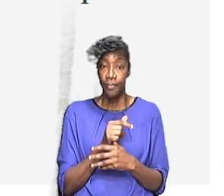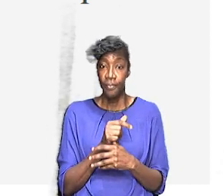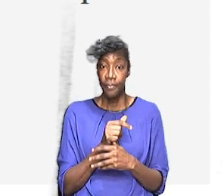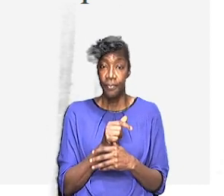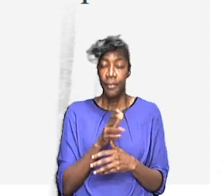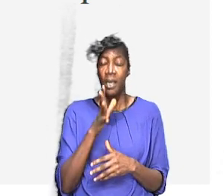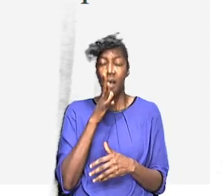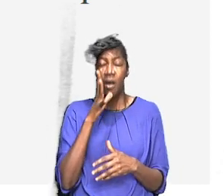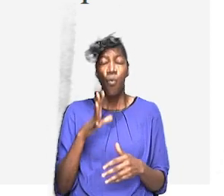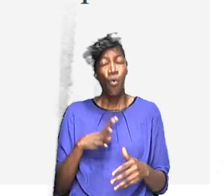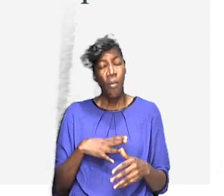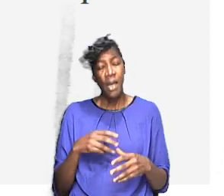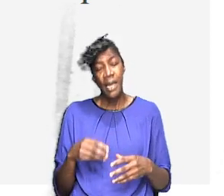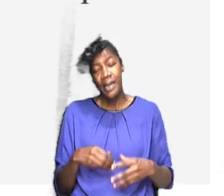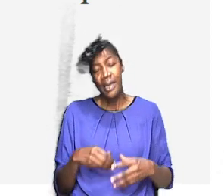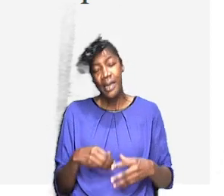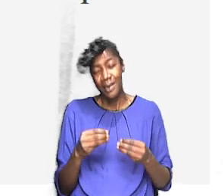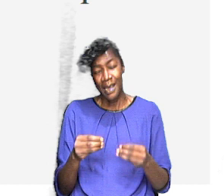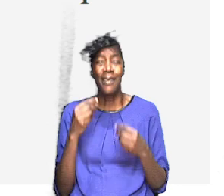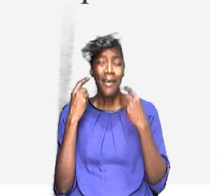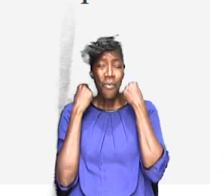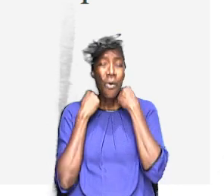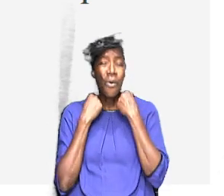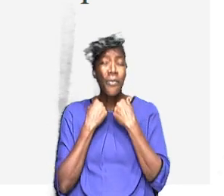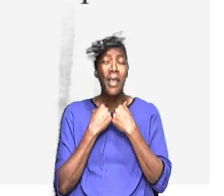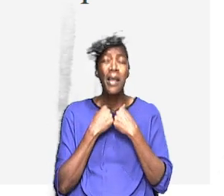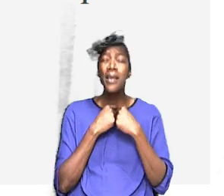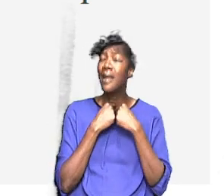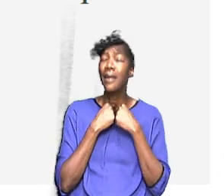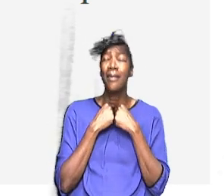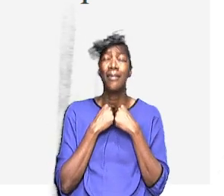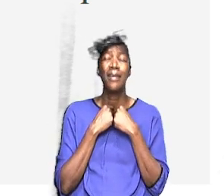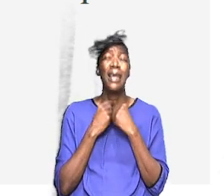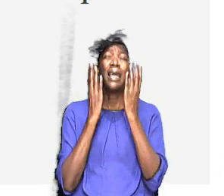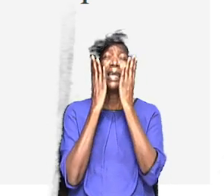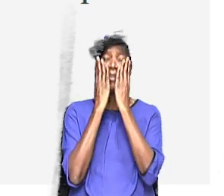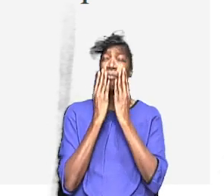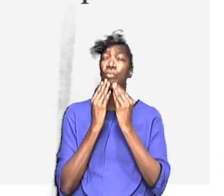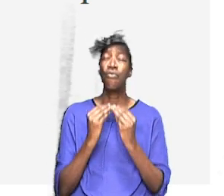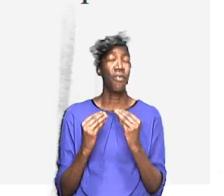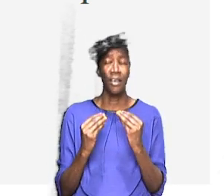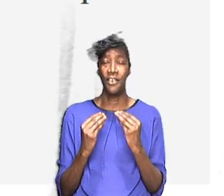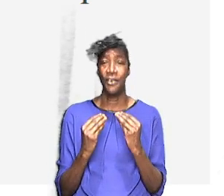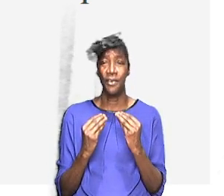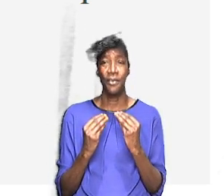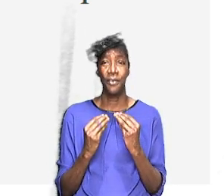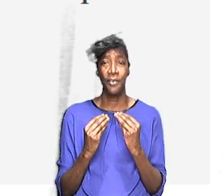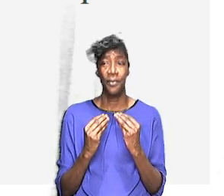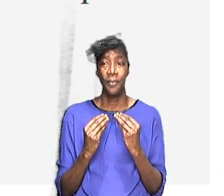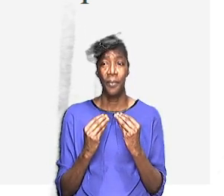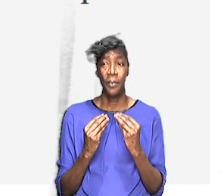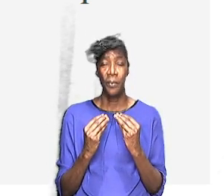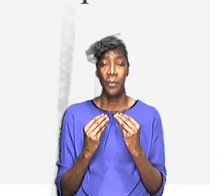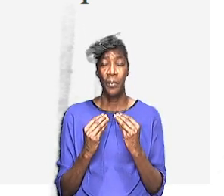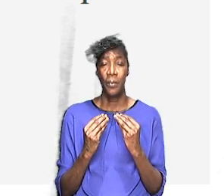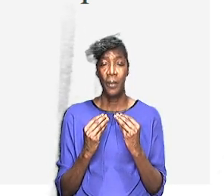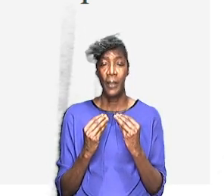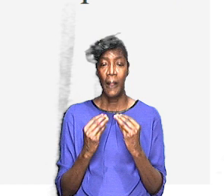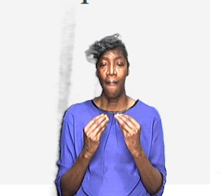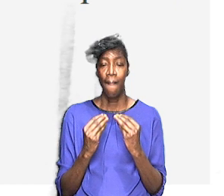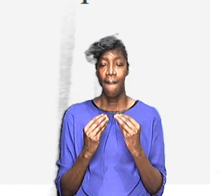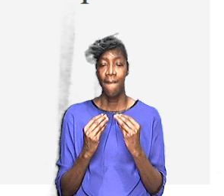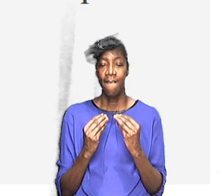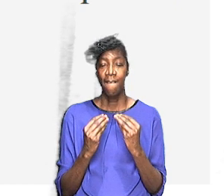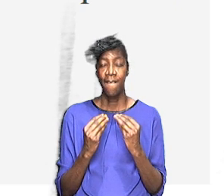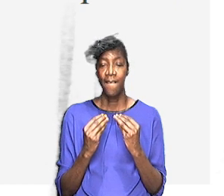women would have carried it around their necks. It was so precious to them that even women